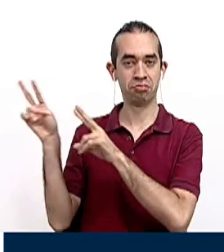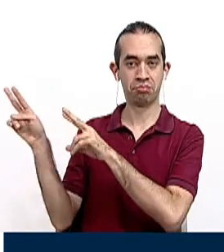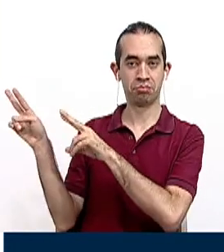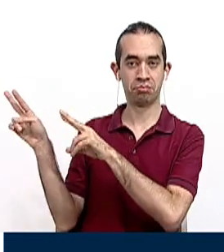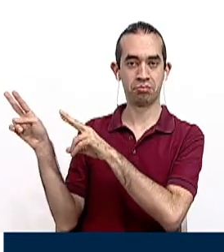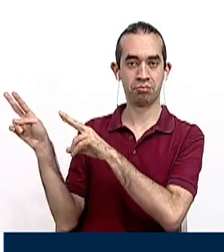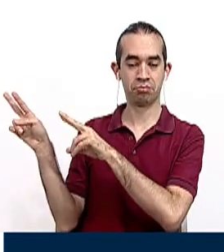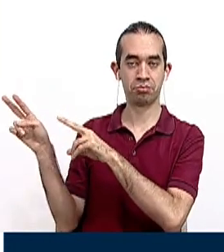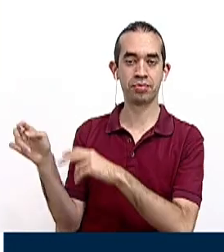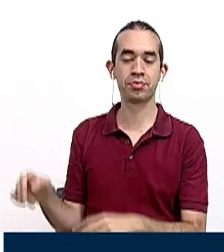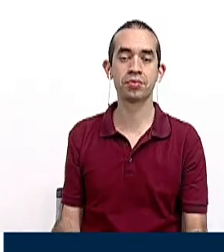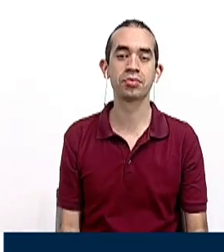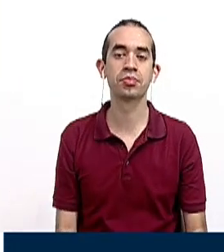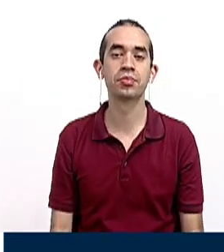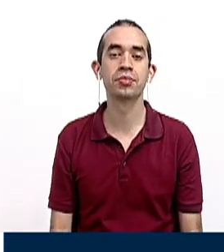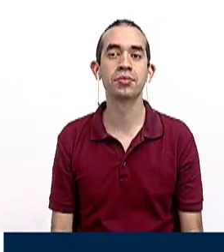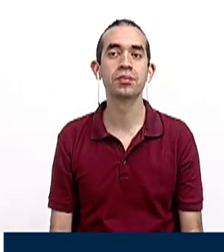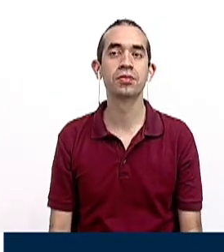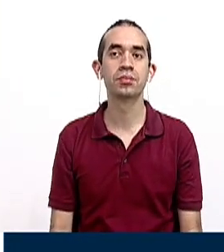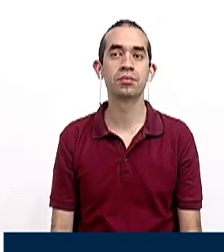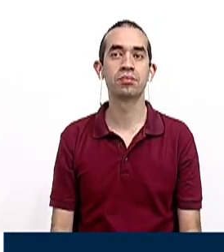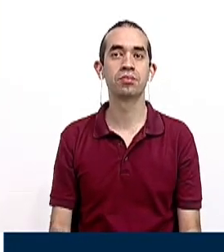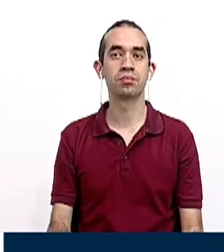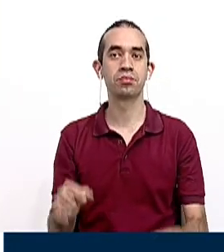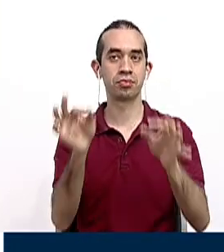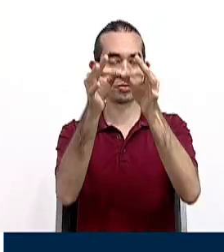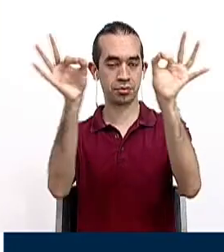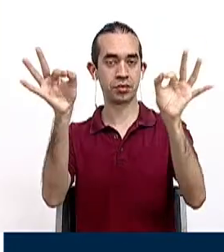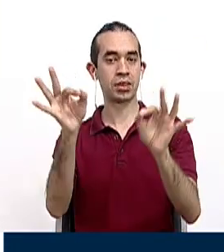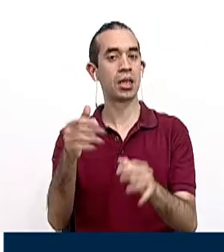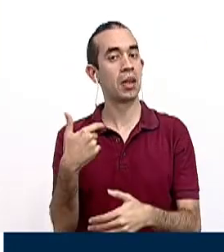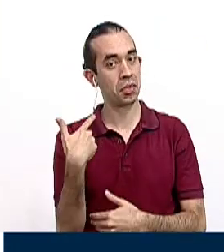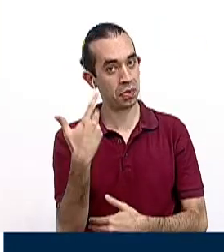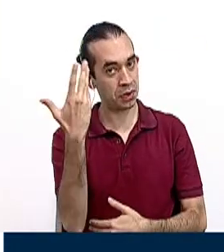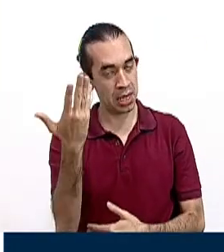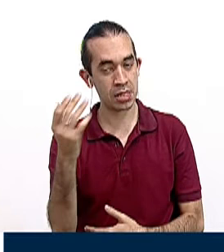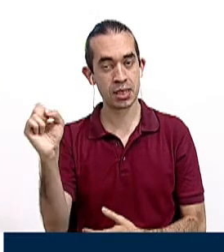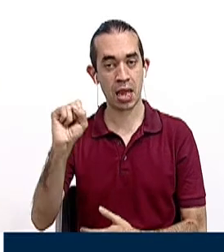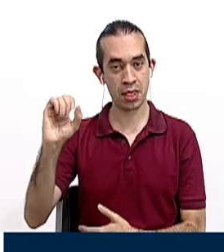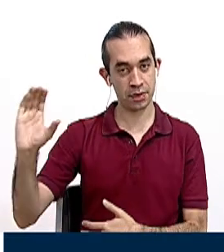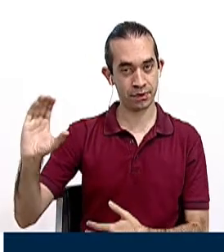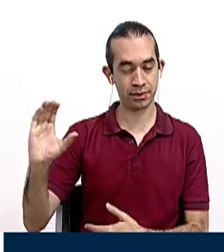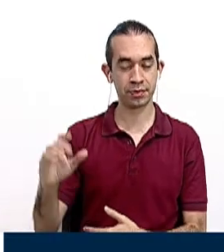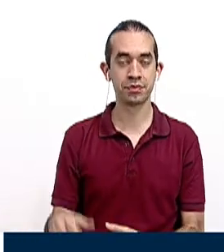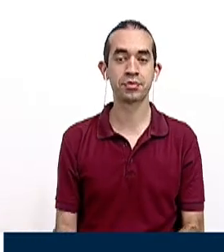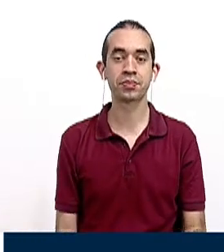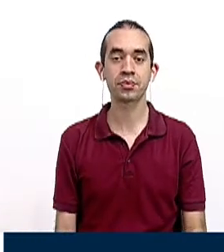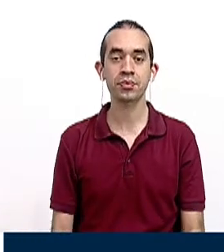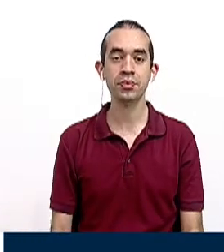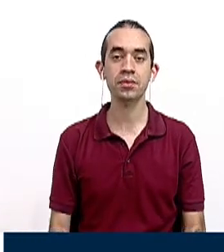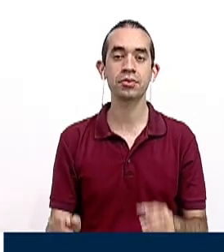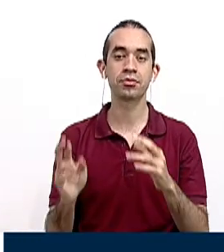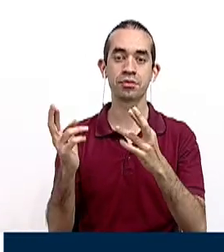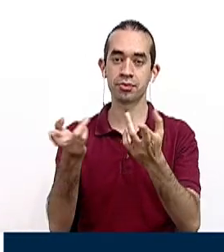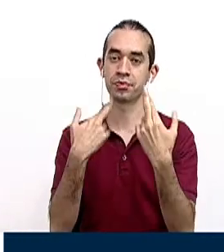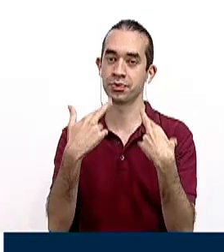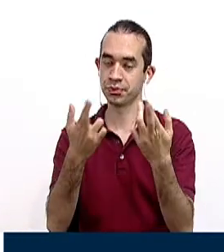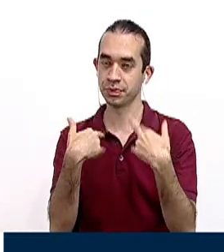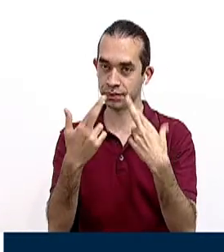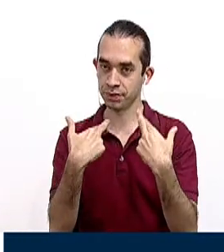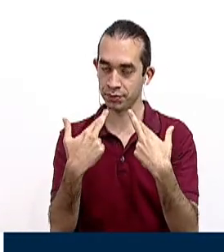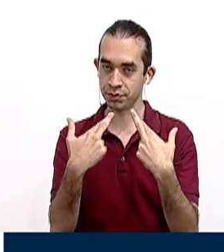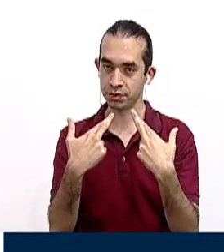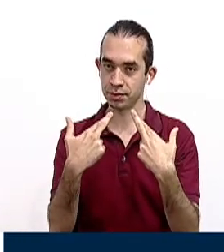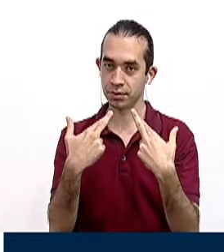NASA. And it says, Dear Sandra Kaufman. So once I have all the different answers that you're going to provide,